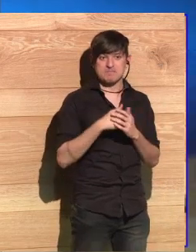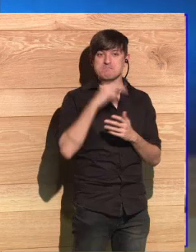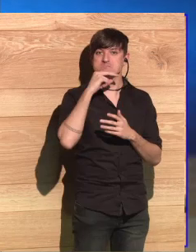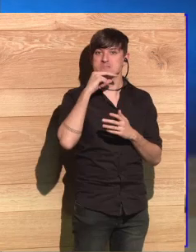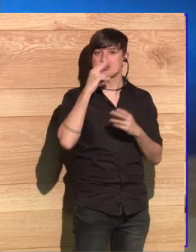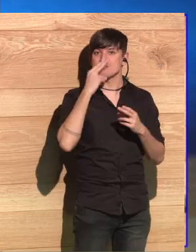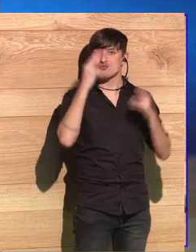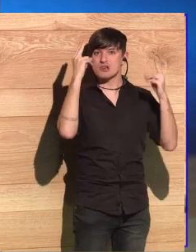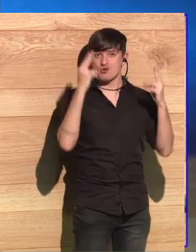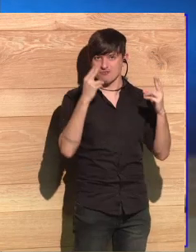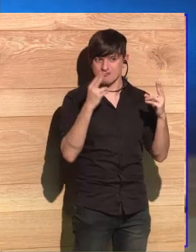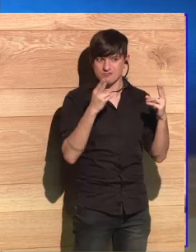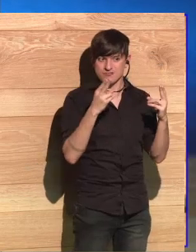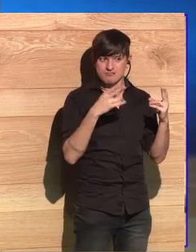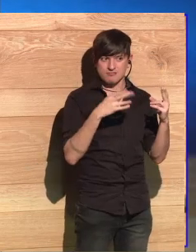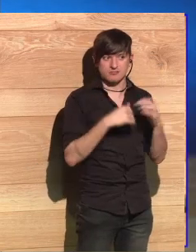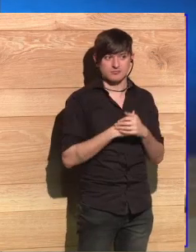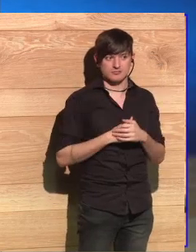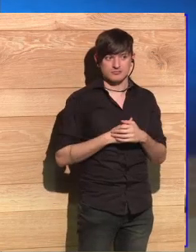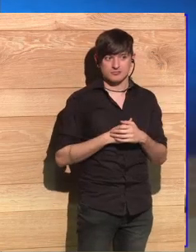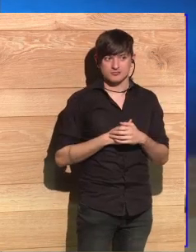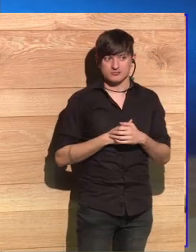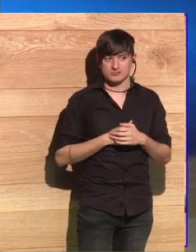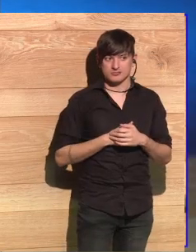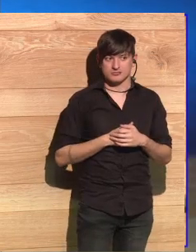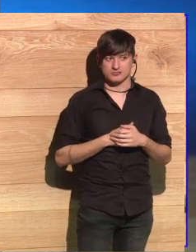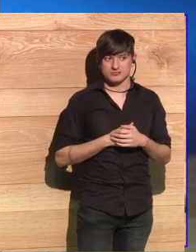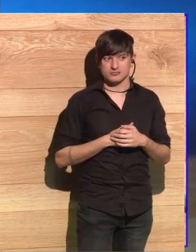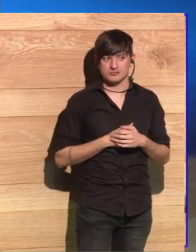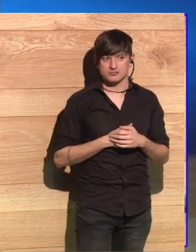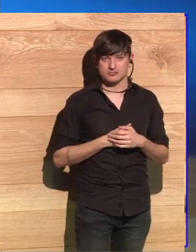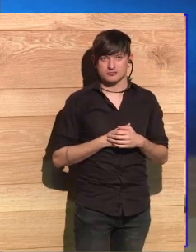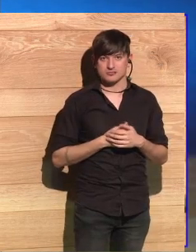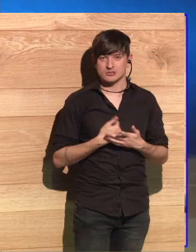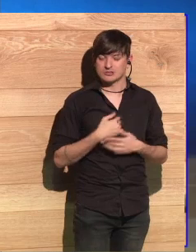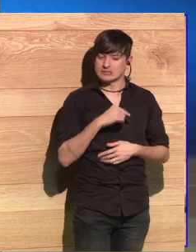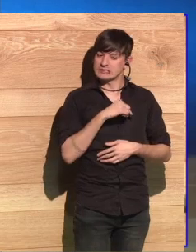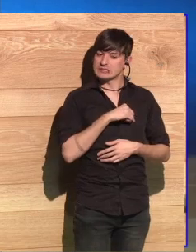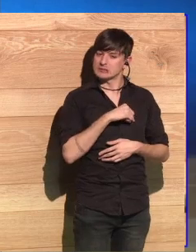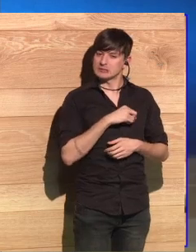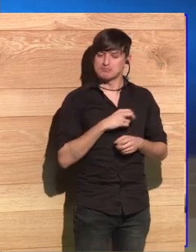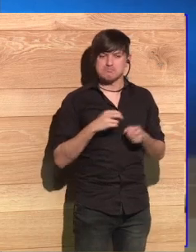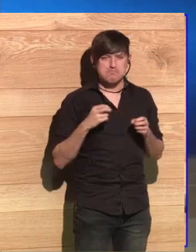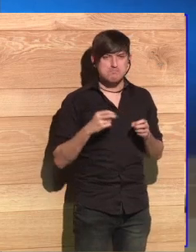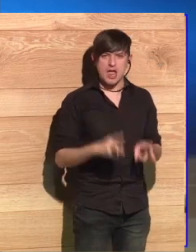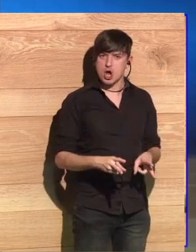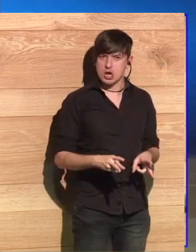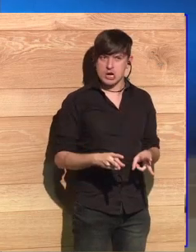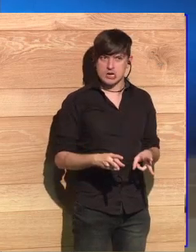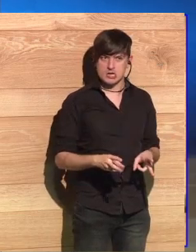use. And there's no worse feeling than getting within a block of where you want to be and then having everything let